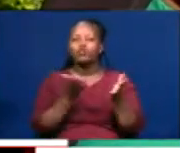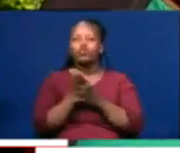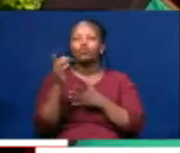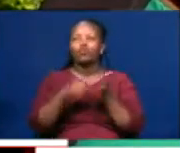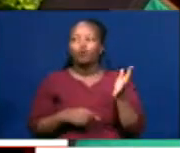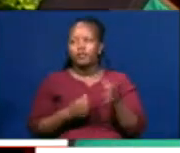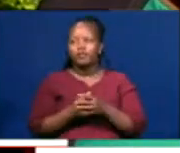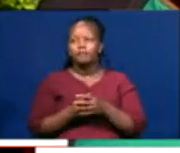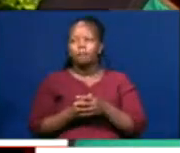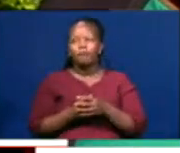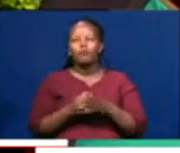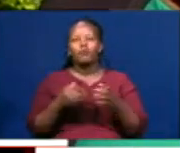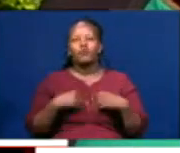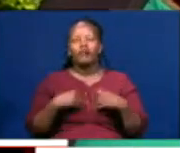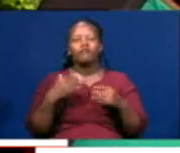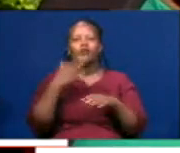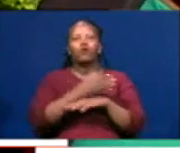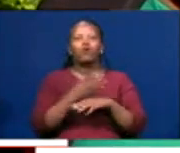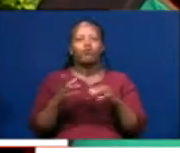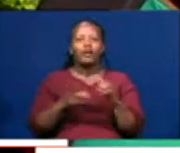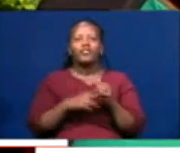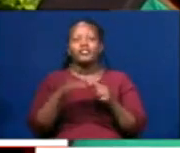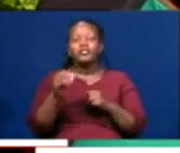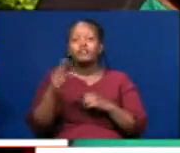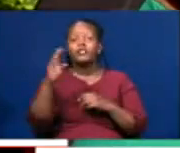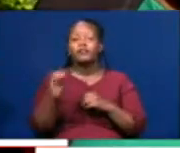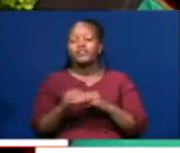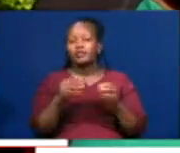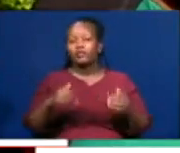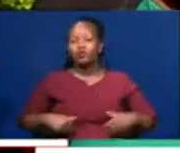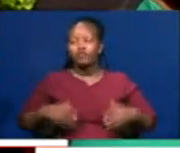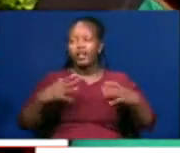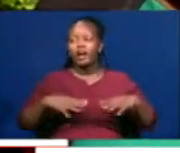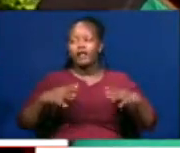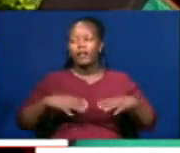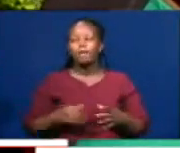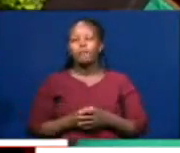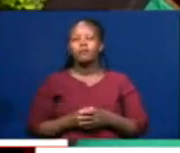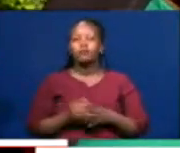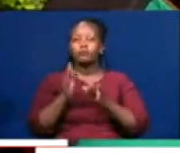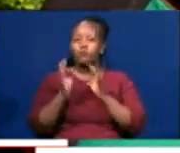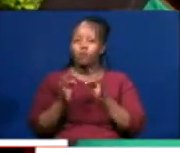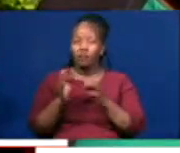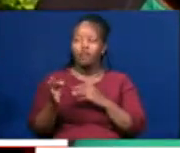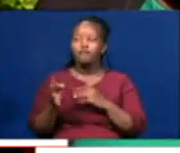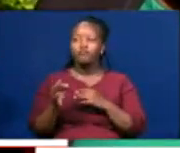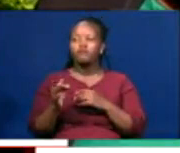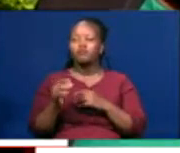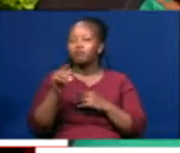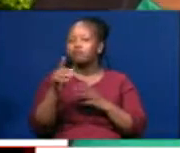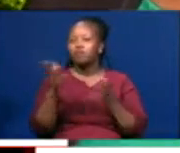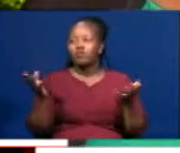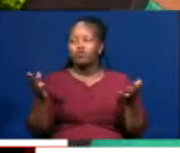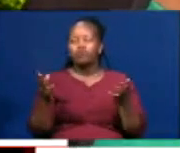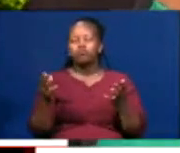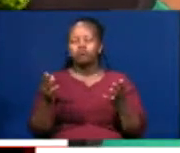We have more than 70% of the young people are unemployed. If you employed on Sunday those 1 million youths,